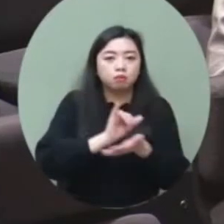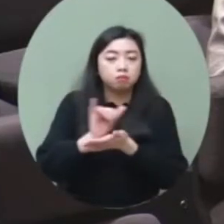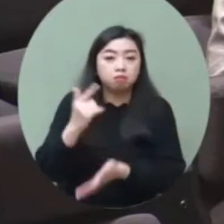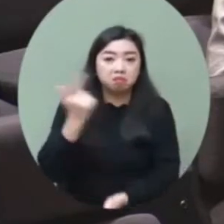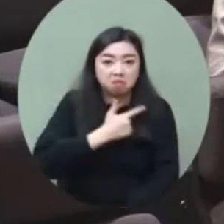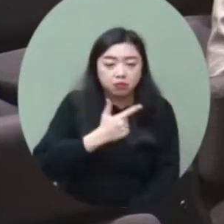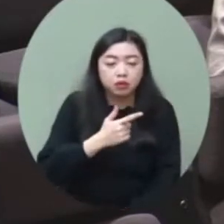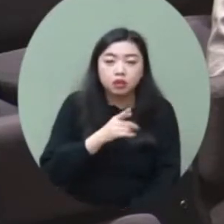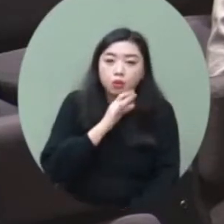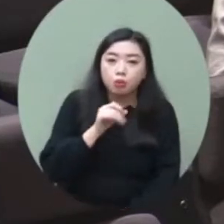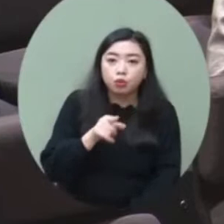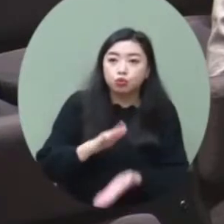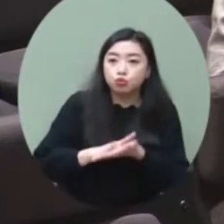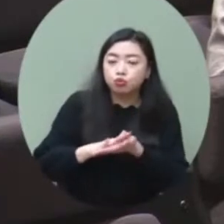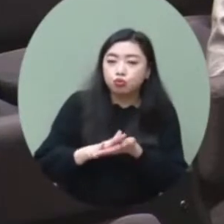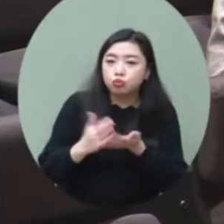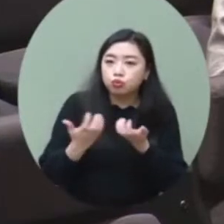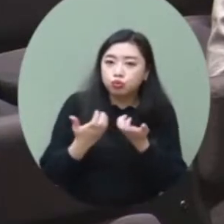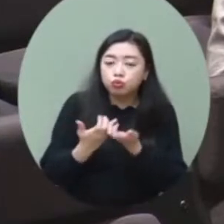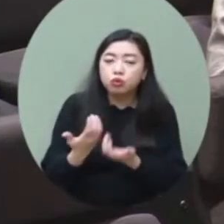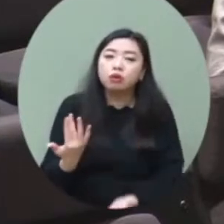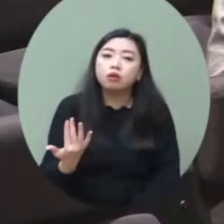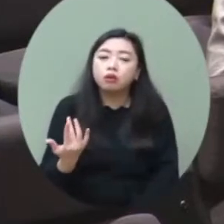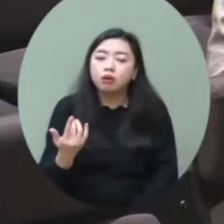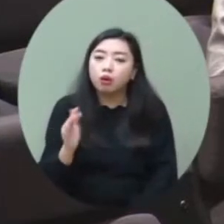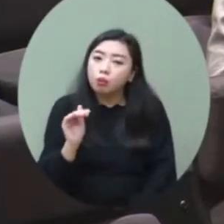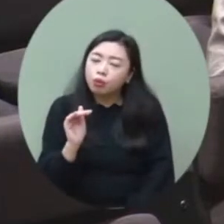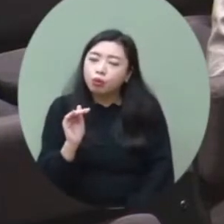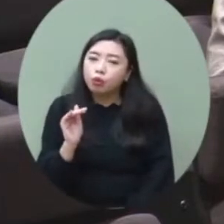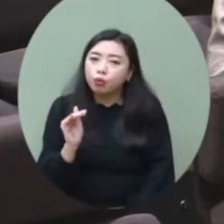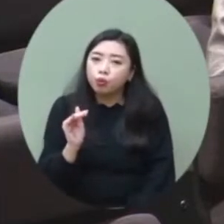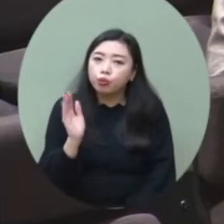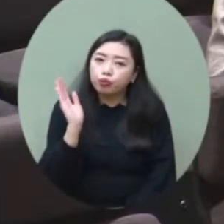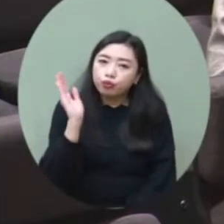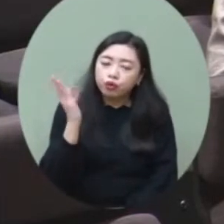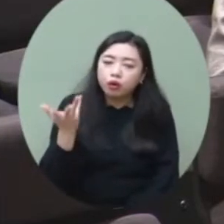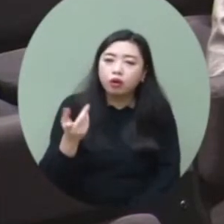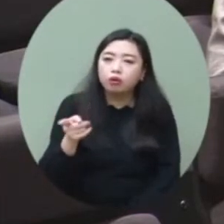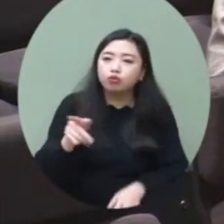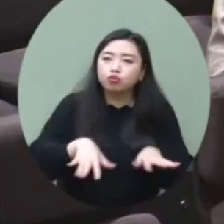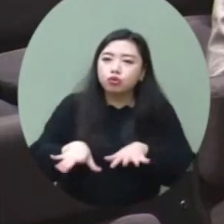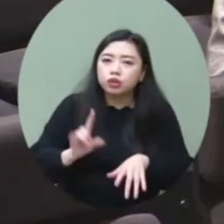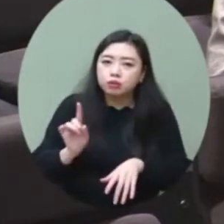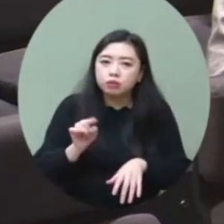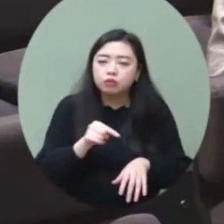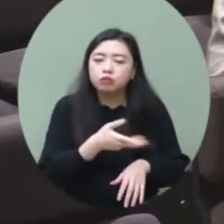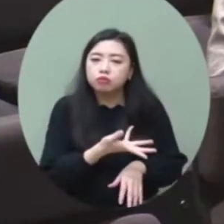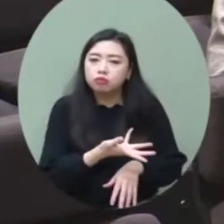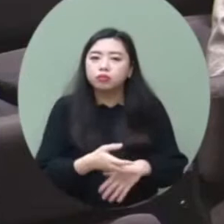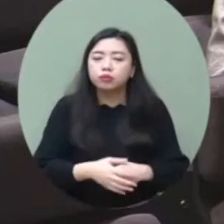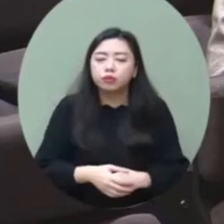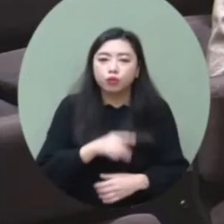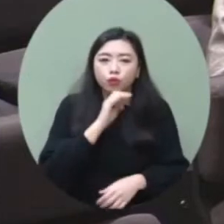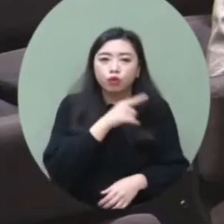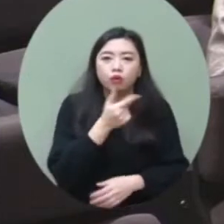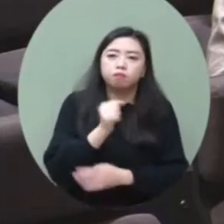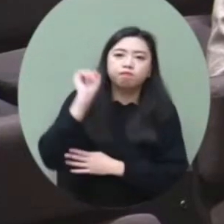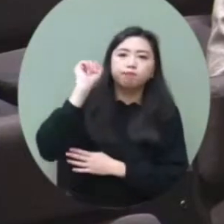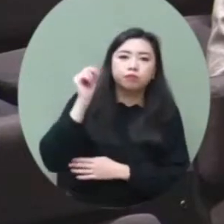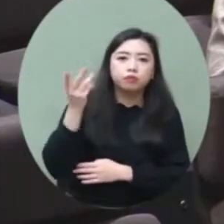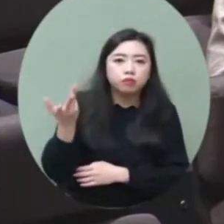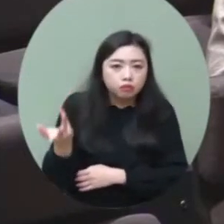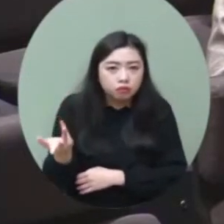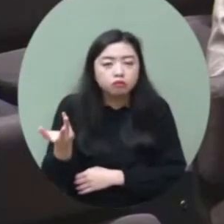were there patients who refused to be admitted to hospital despite receiving the notification from the